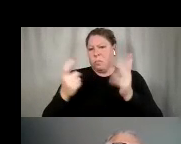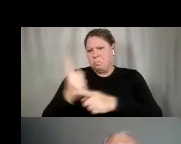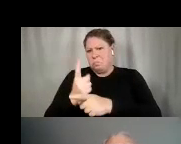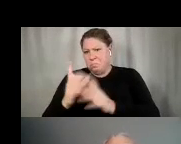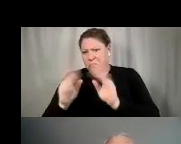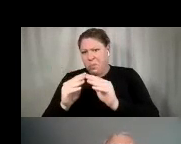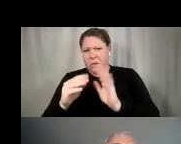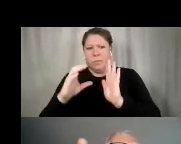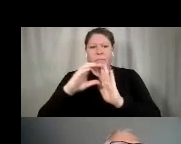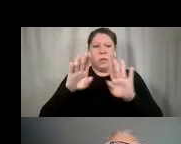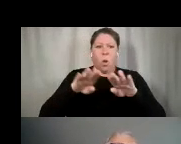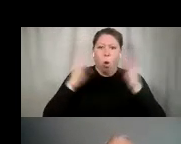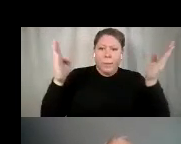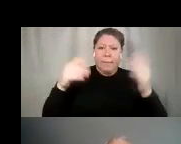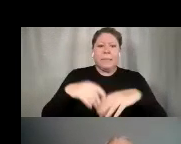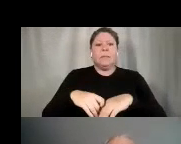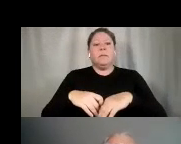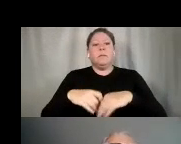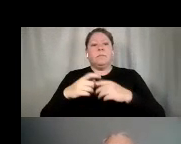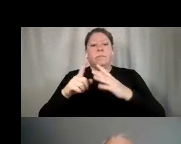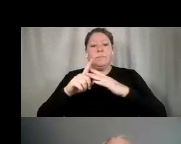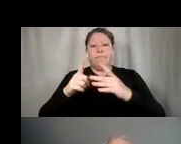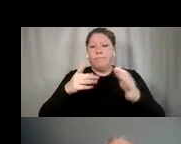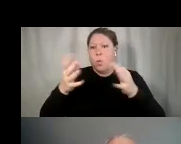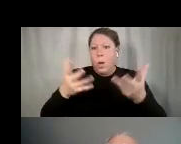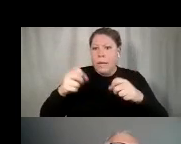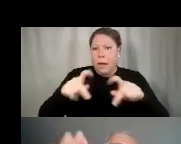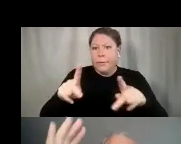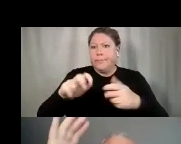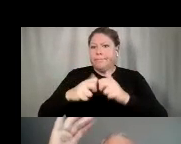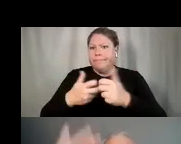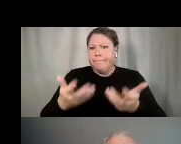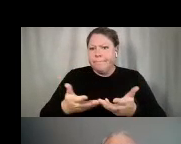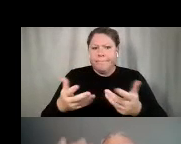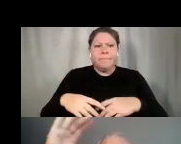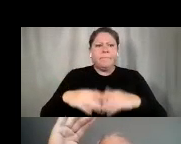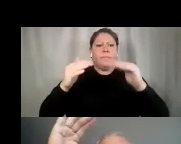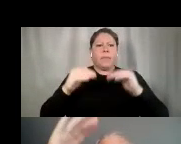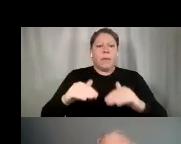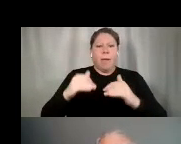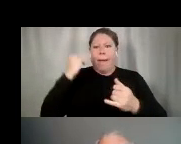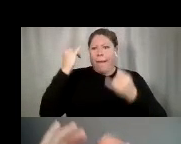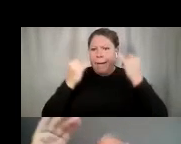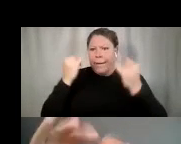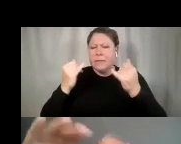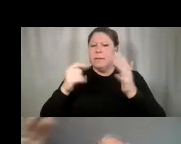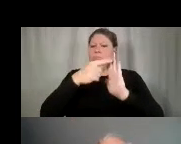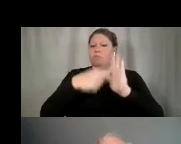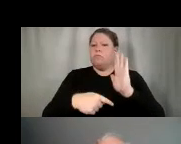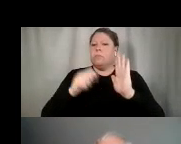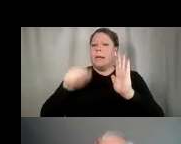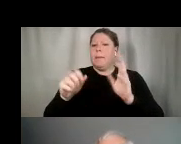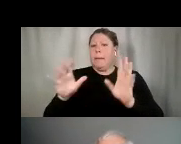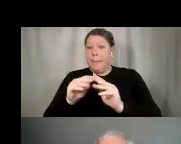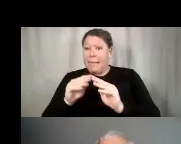defining the opportunities, the generating ideas, develop and test, action planning, that occur during either a meeting that can be separated